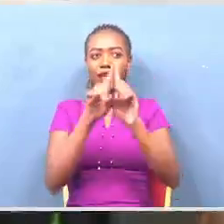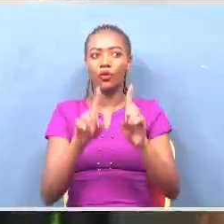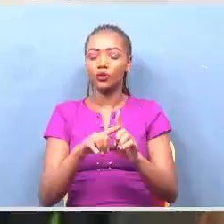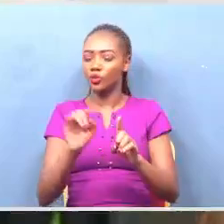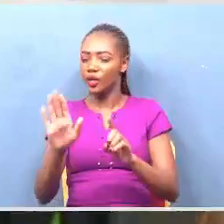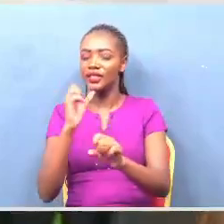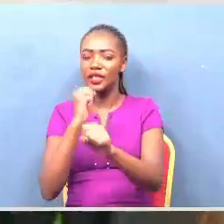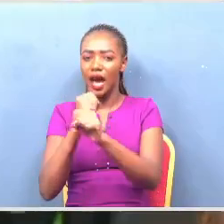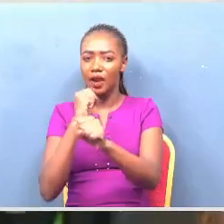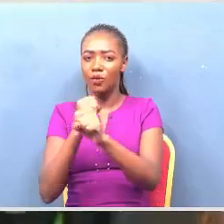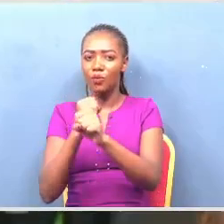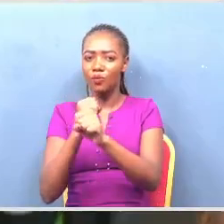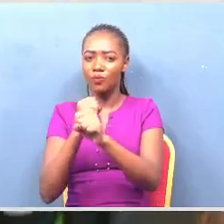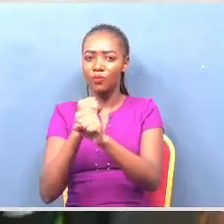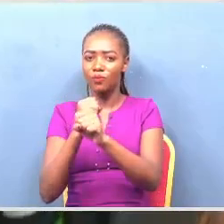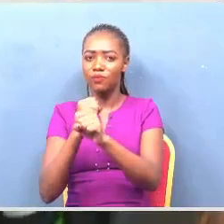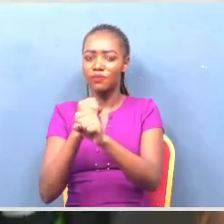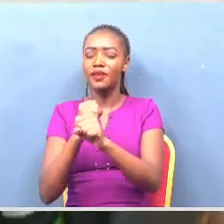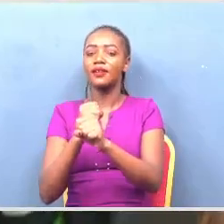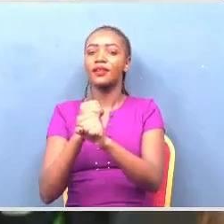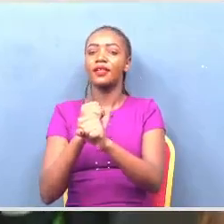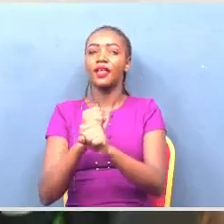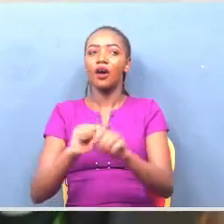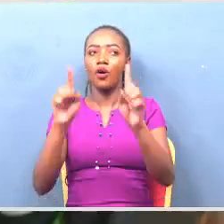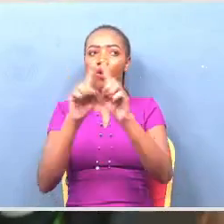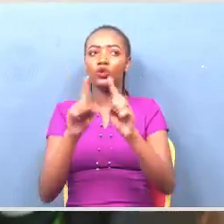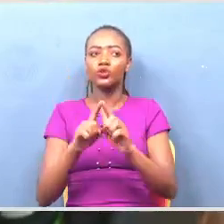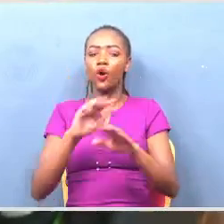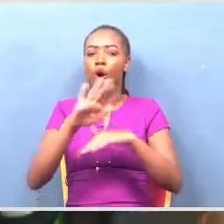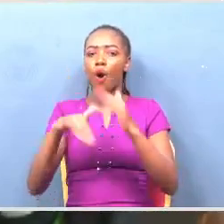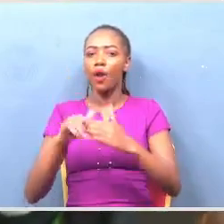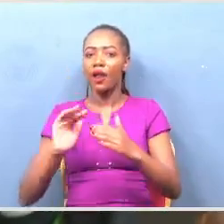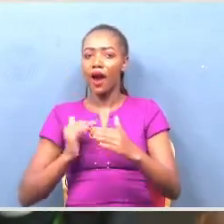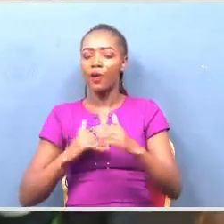has put in, together with all our teams,